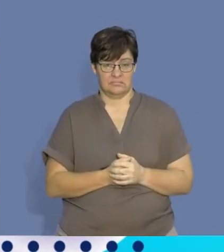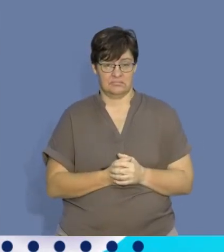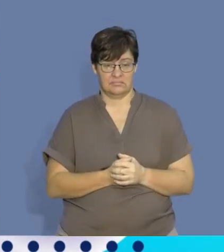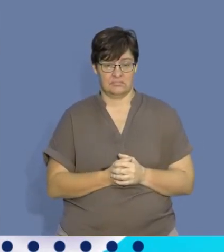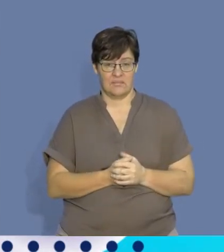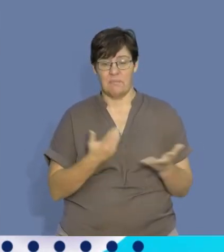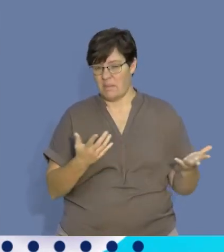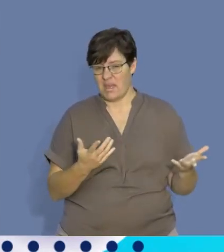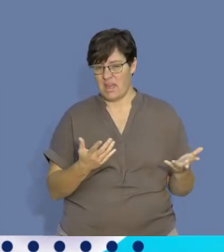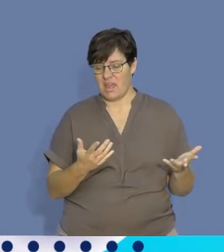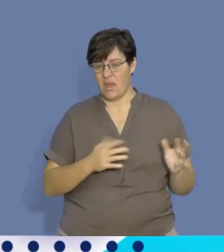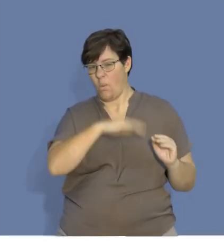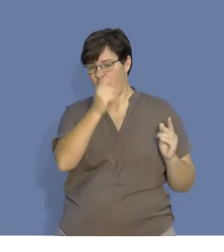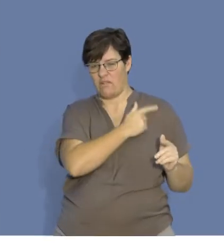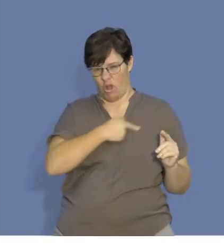Maybe I should make the wavelength longer.